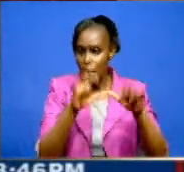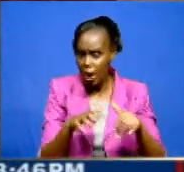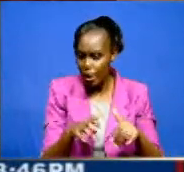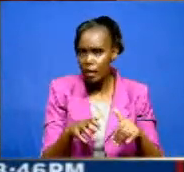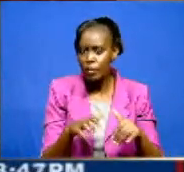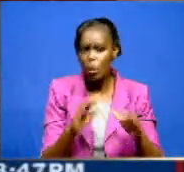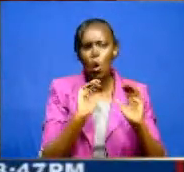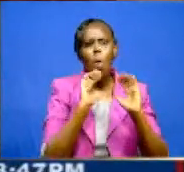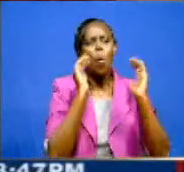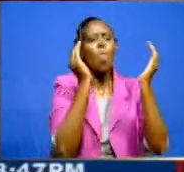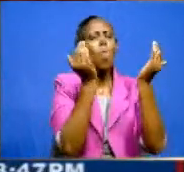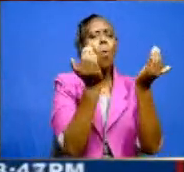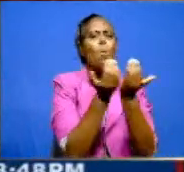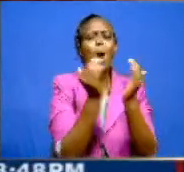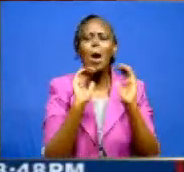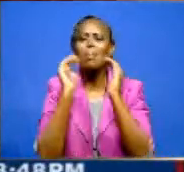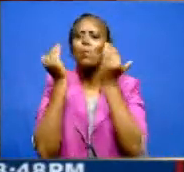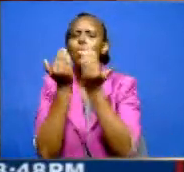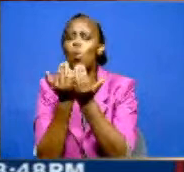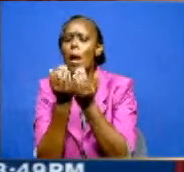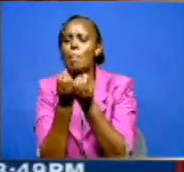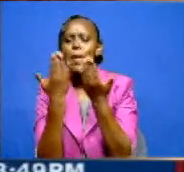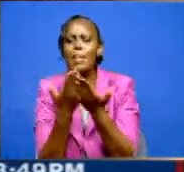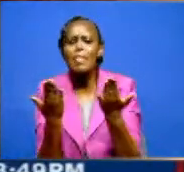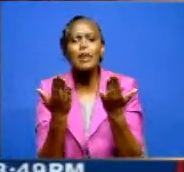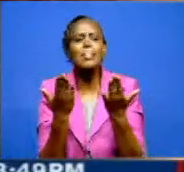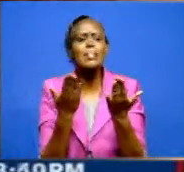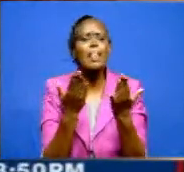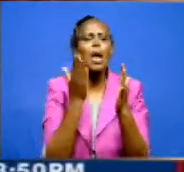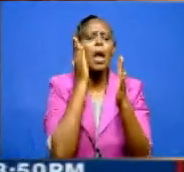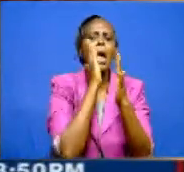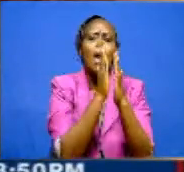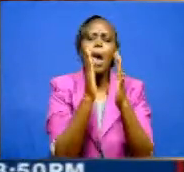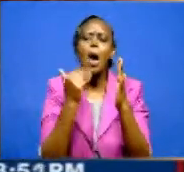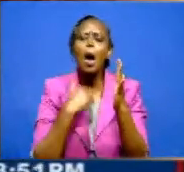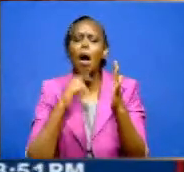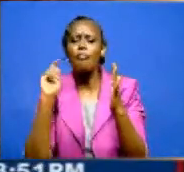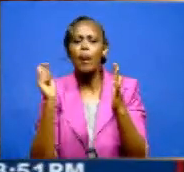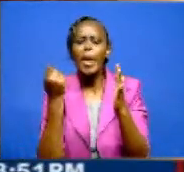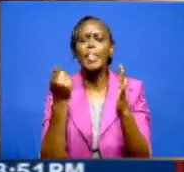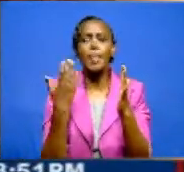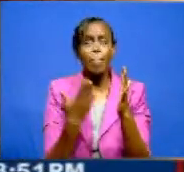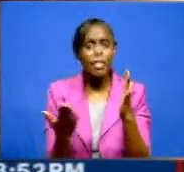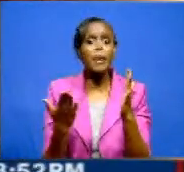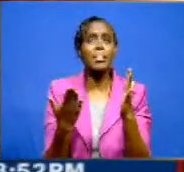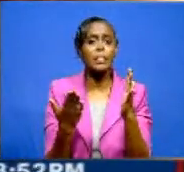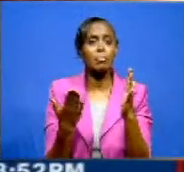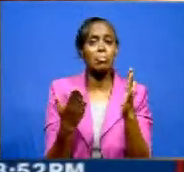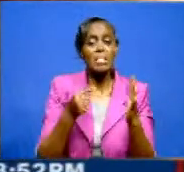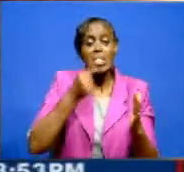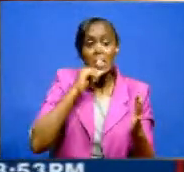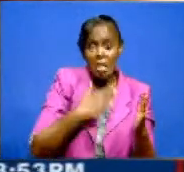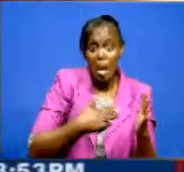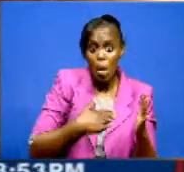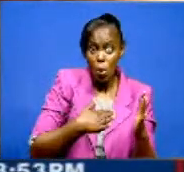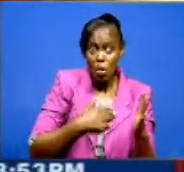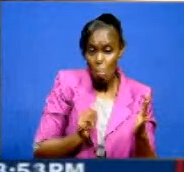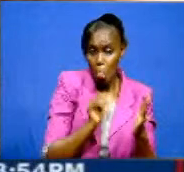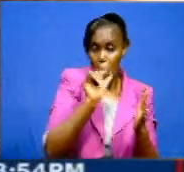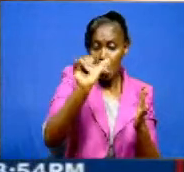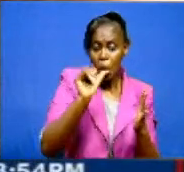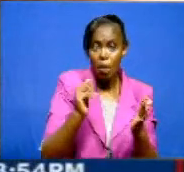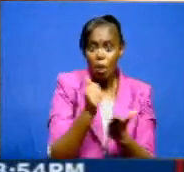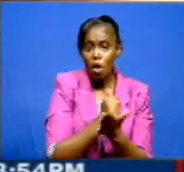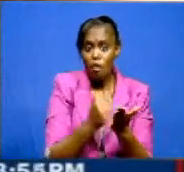world, a lot of the products on the shelves have a huge Kenyan component, whether it is our tea, whether it is our